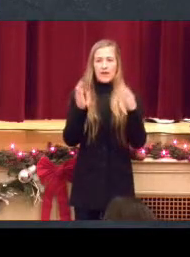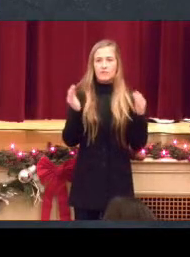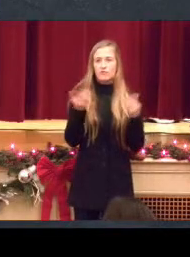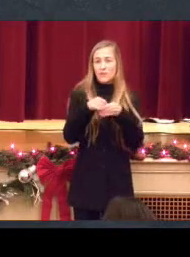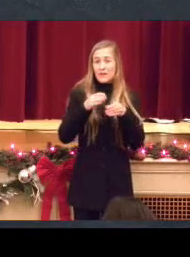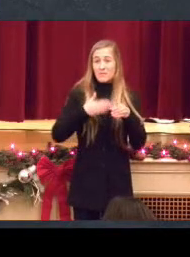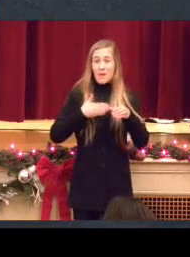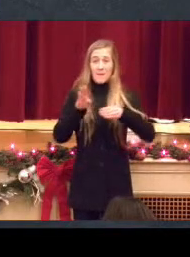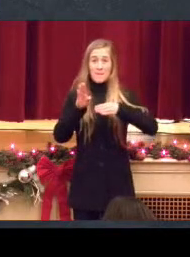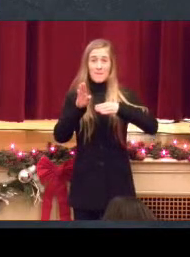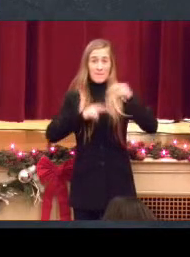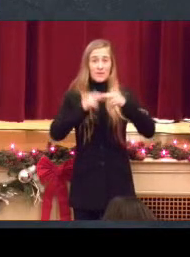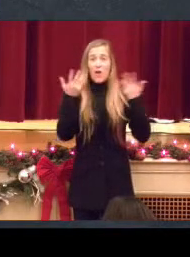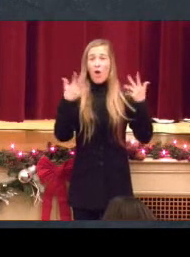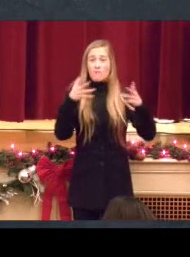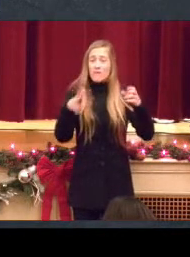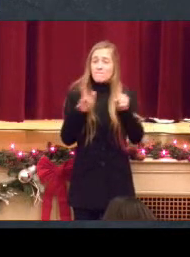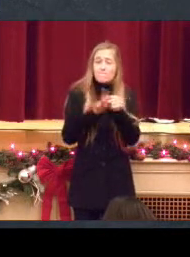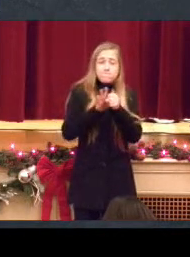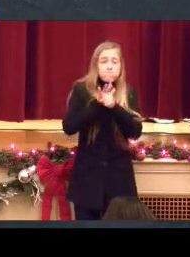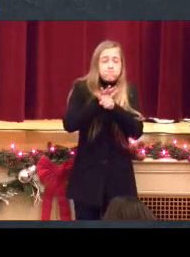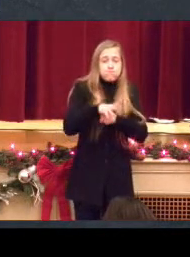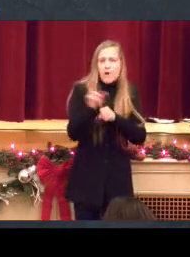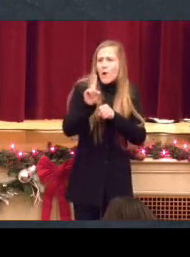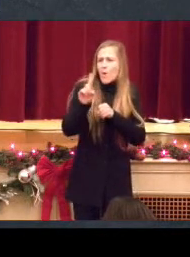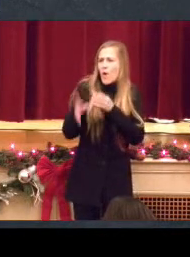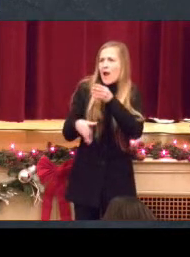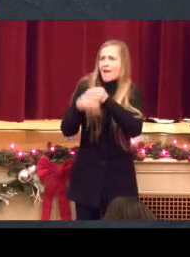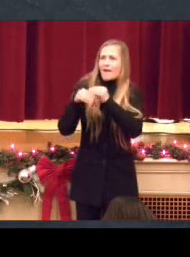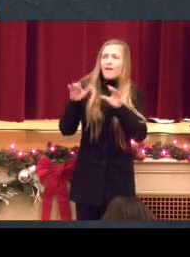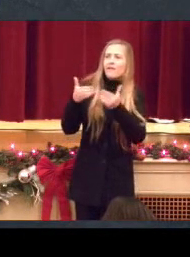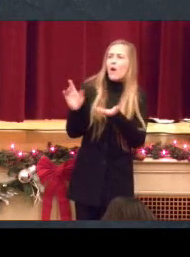already occupied. Where do we put the extra classes?